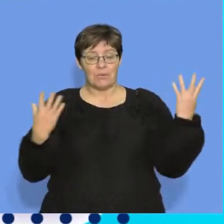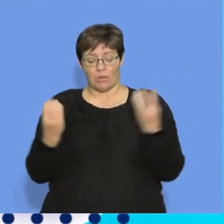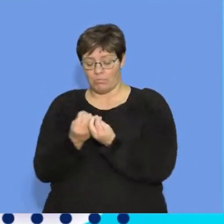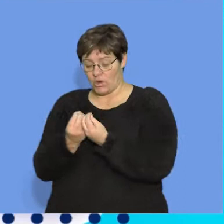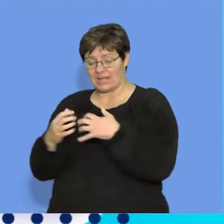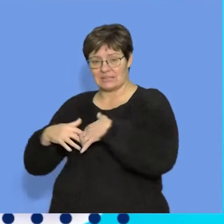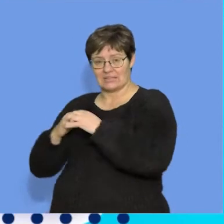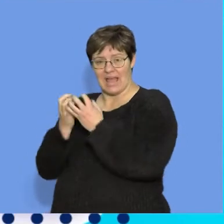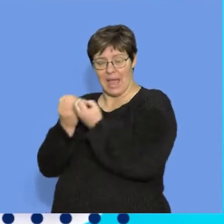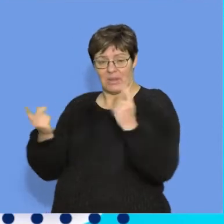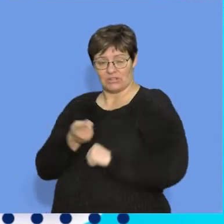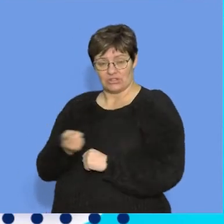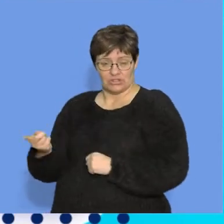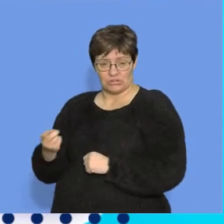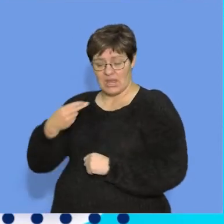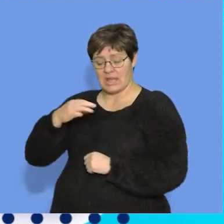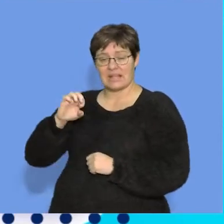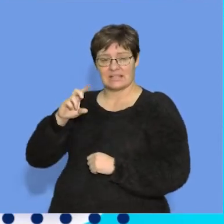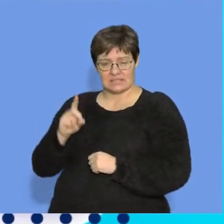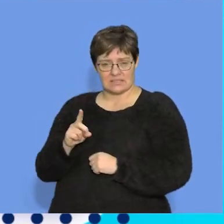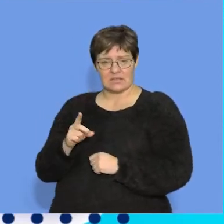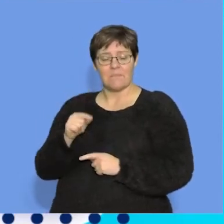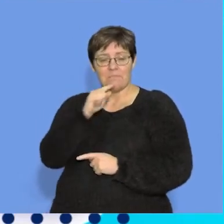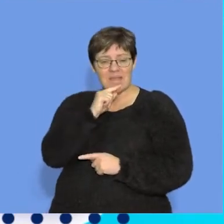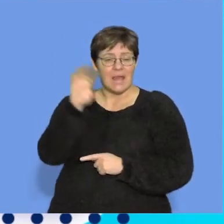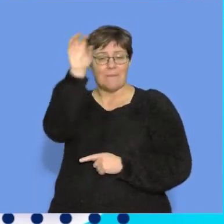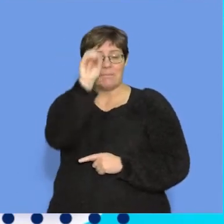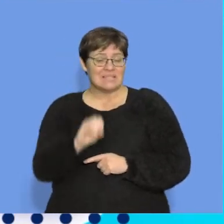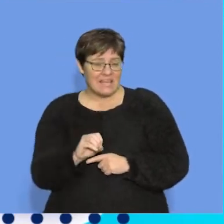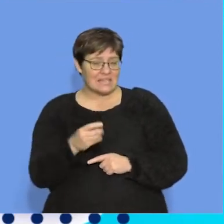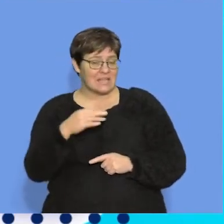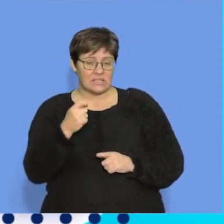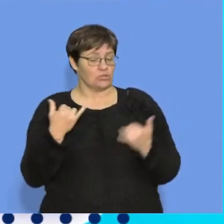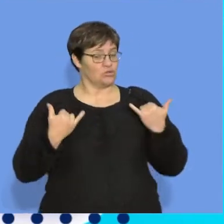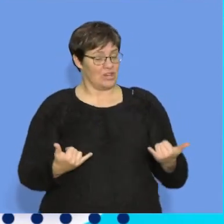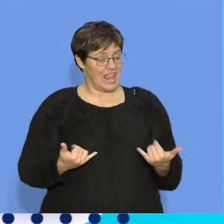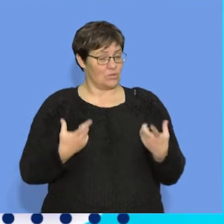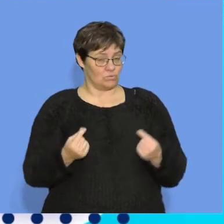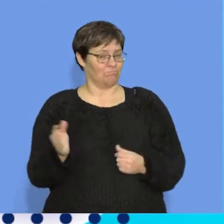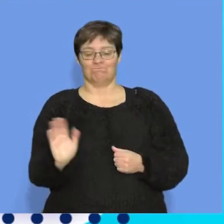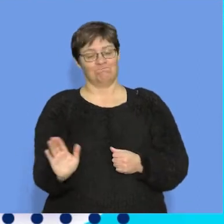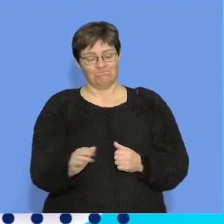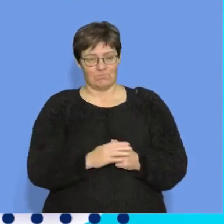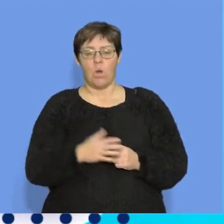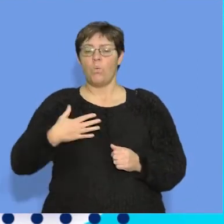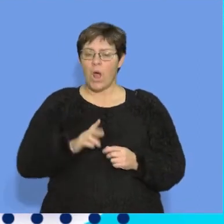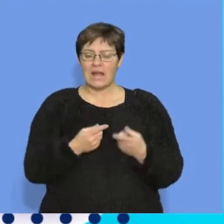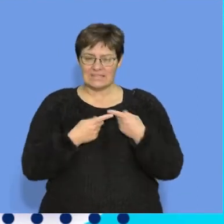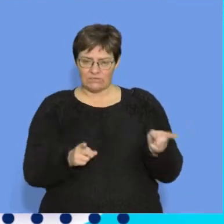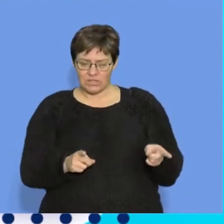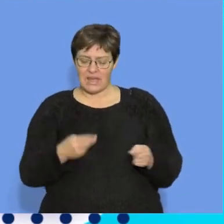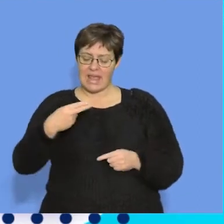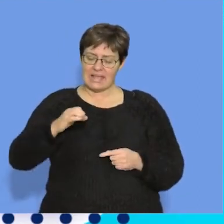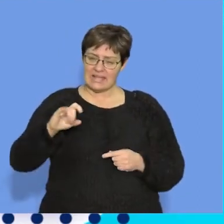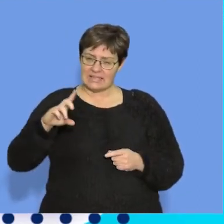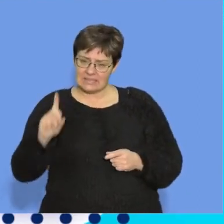can even do calculations about the percentage yield. We're not going to do those today. But I want to differentiate between